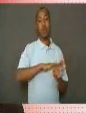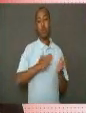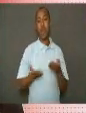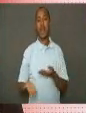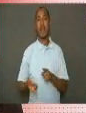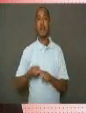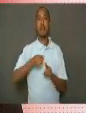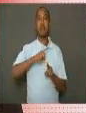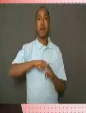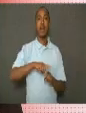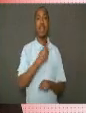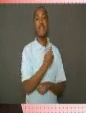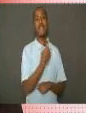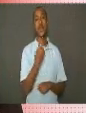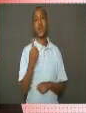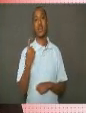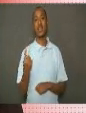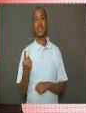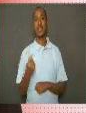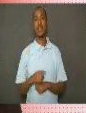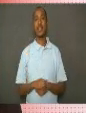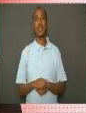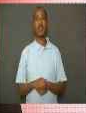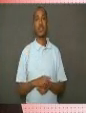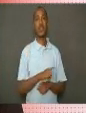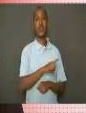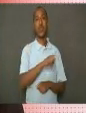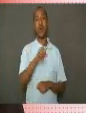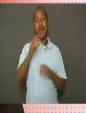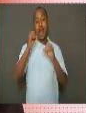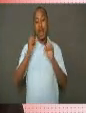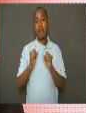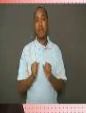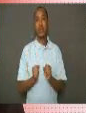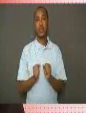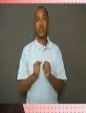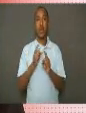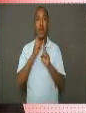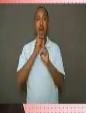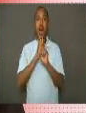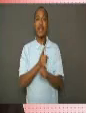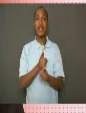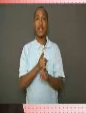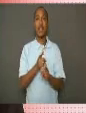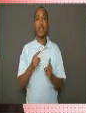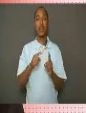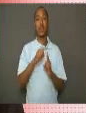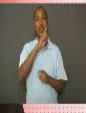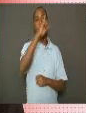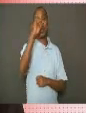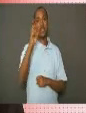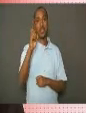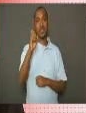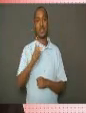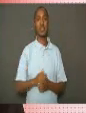Welcome back, everyone. Were you able to come up with an answer to the question?